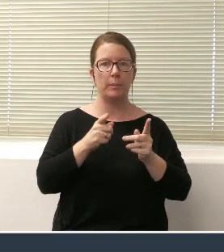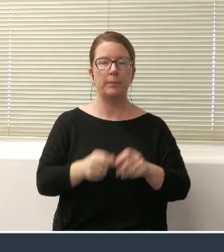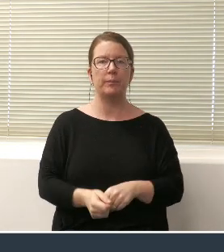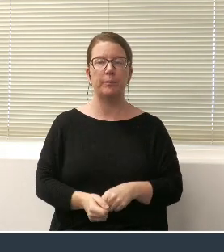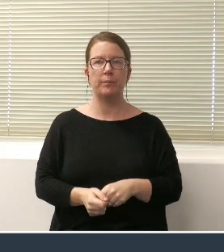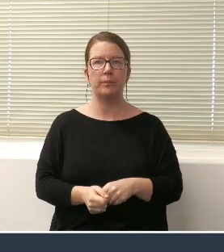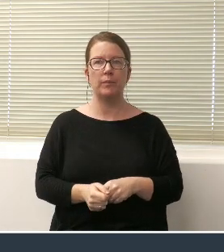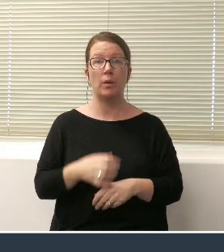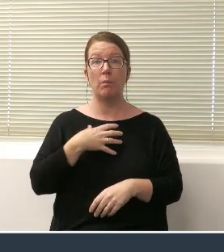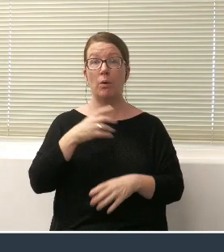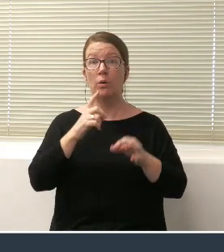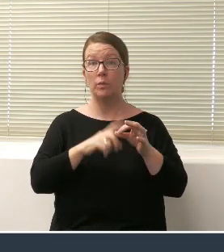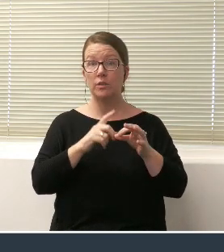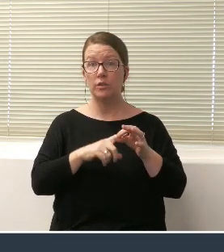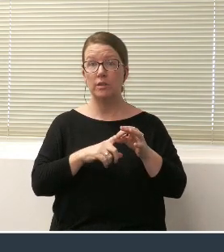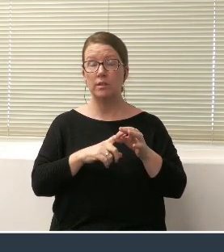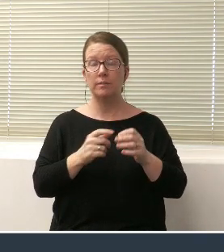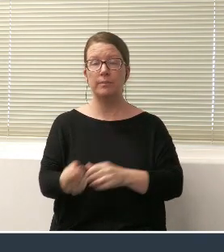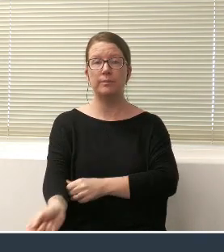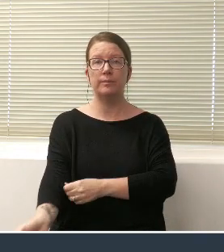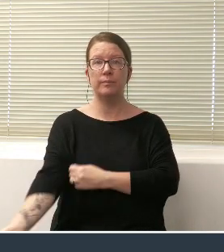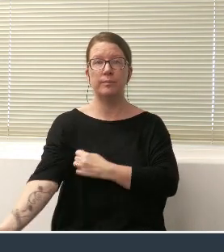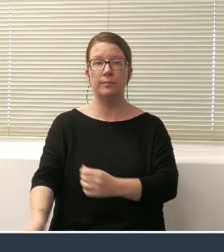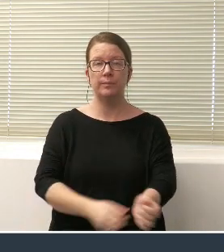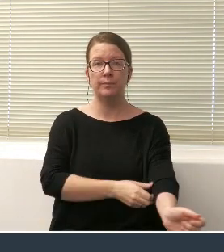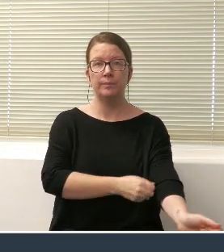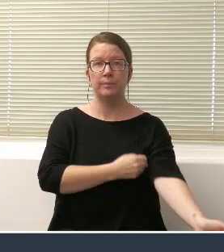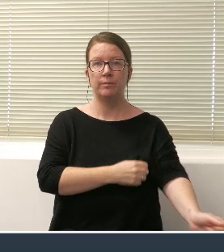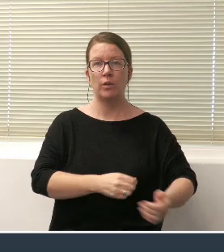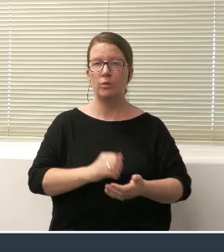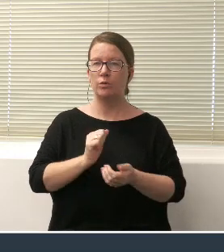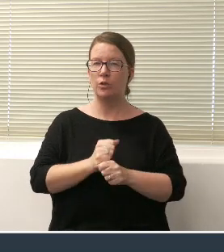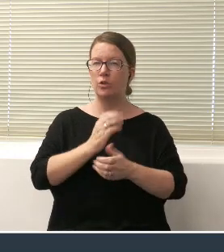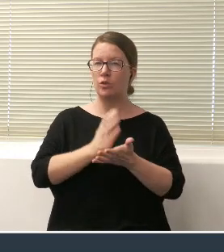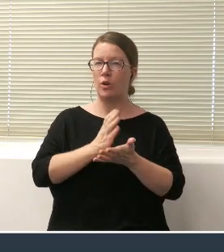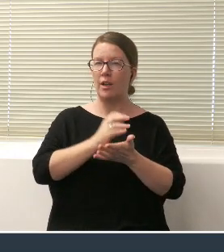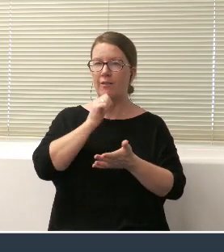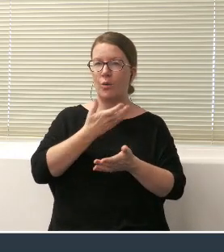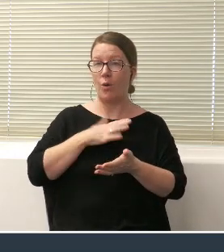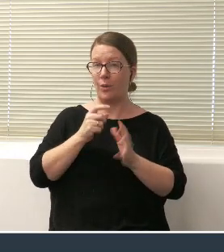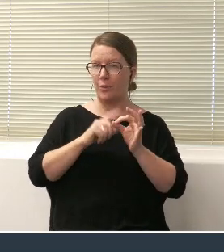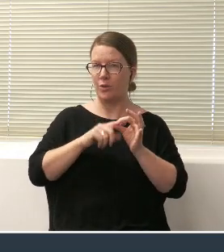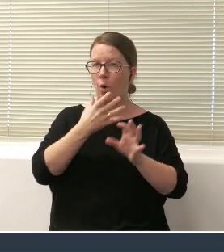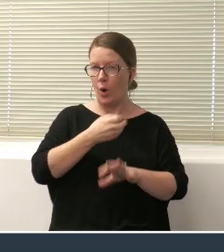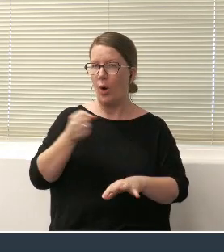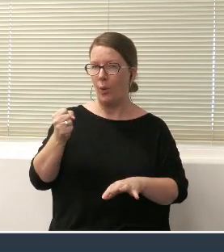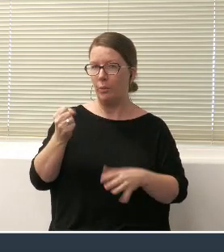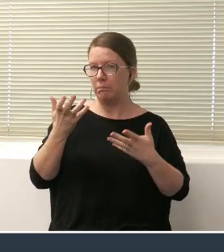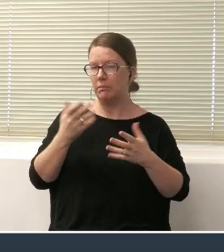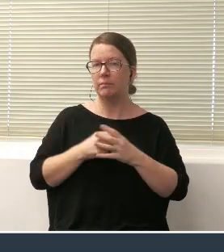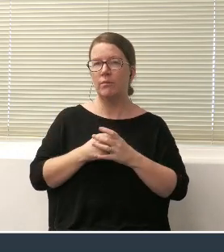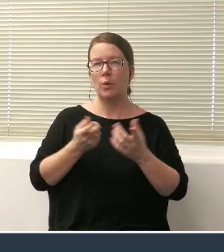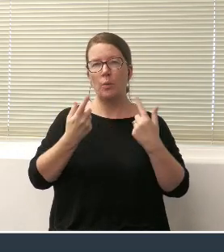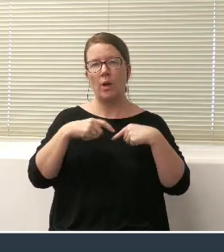Any further questions? Councillor Brown. Through you, Mayor, and I'm not sure if you want me to park this question or not, but we